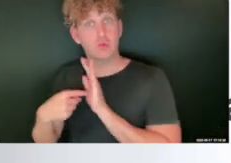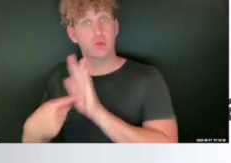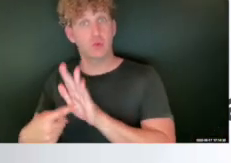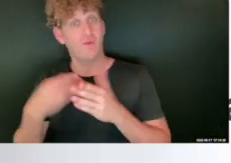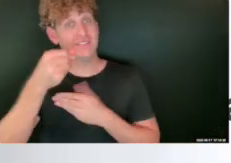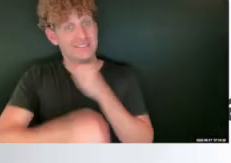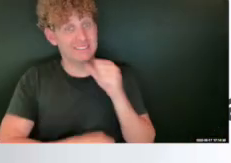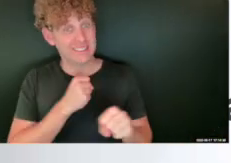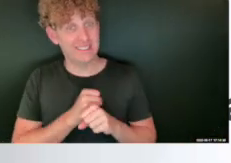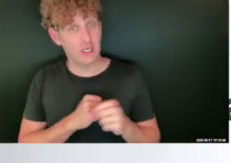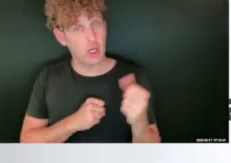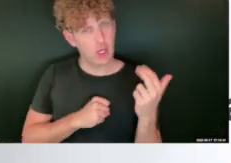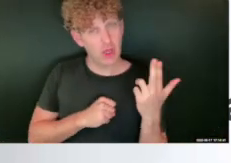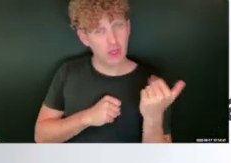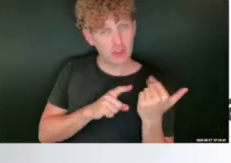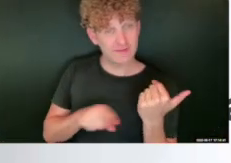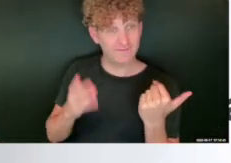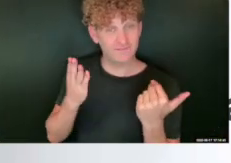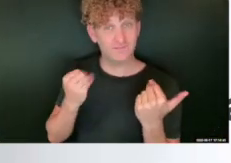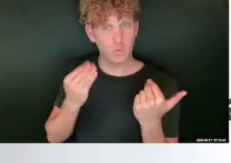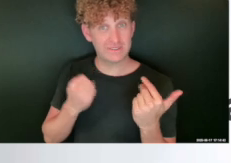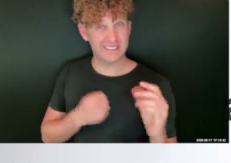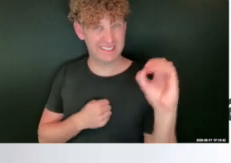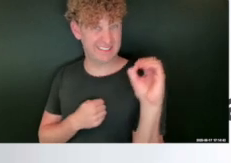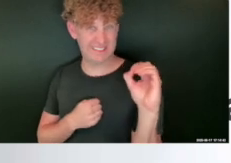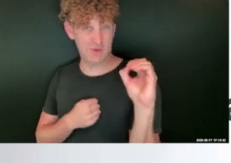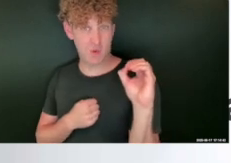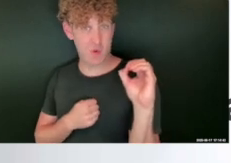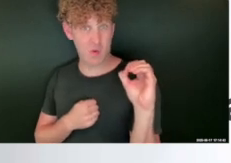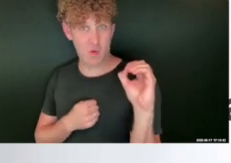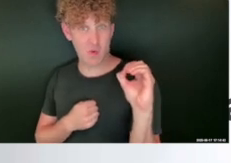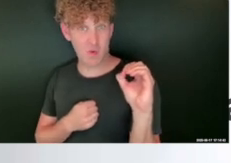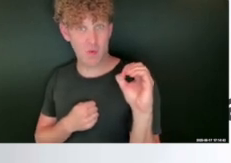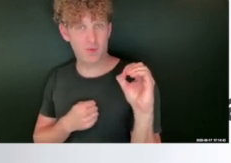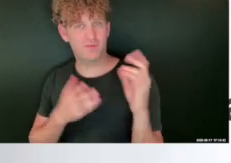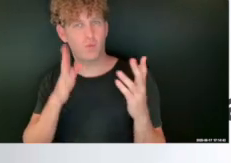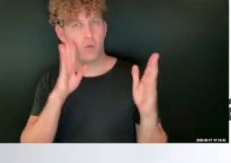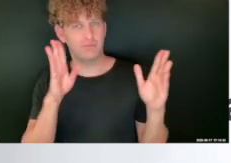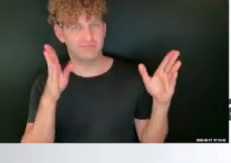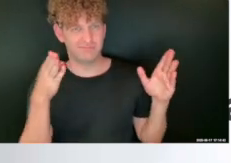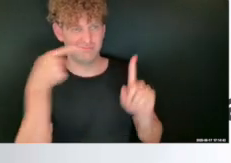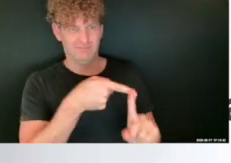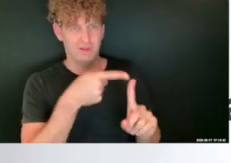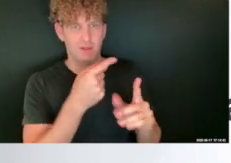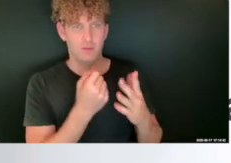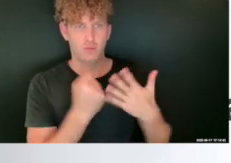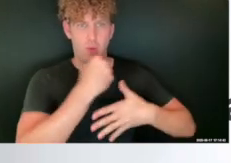vehicles. This is through our innovative Small E-Fleets pilot project.